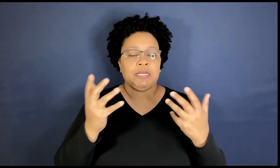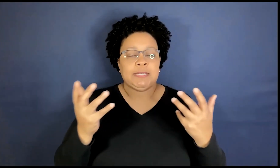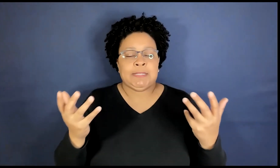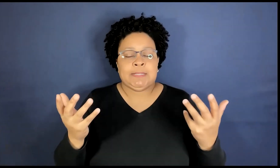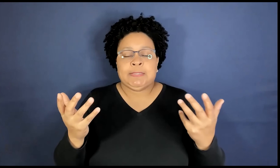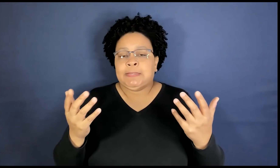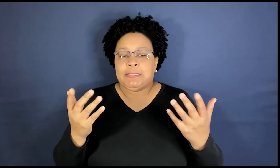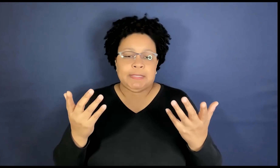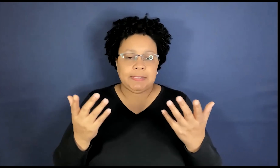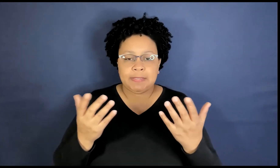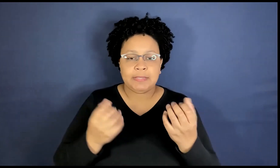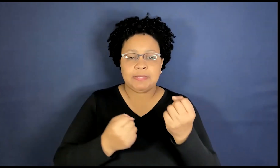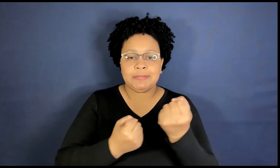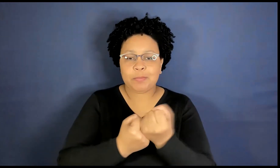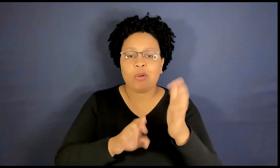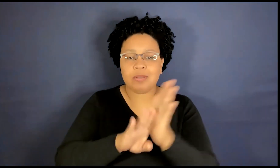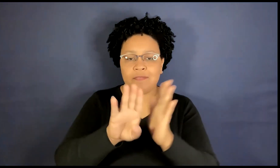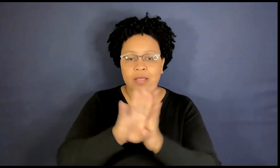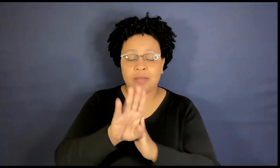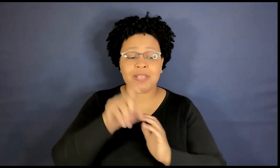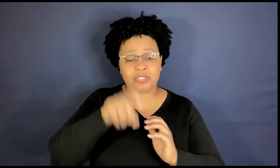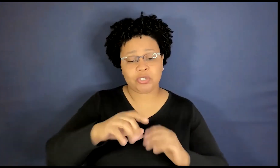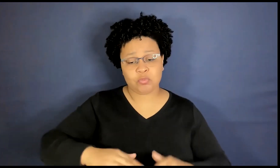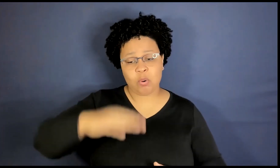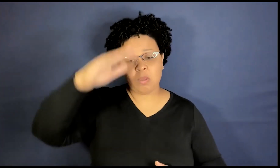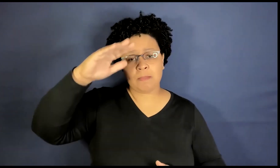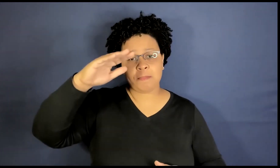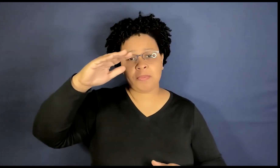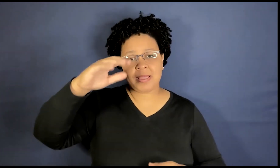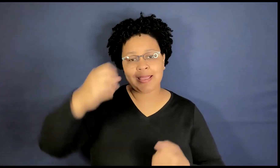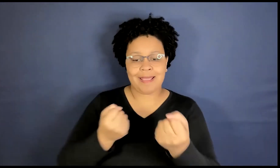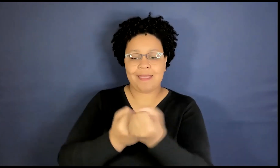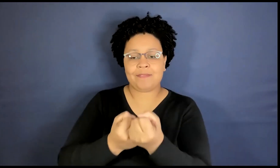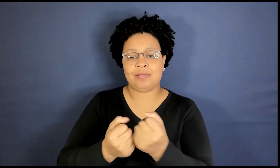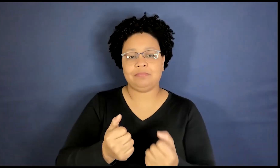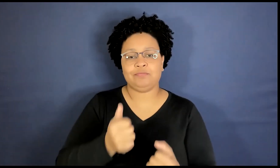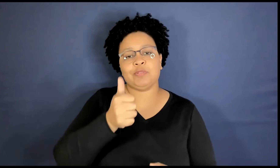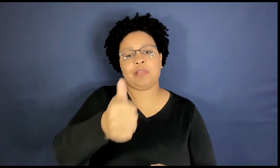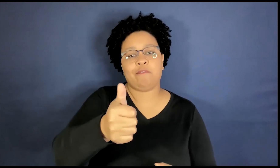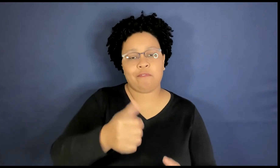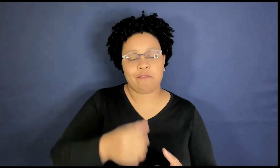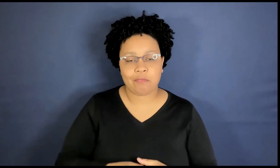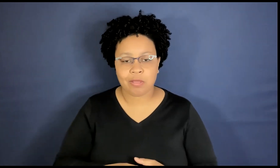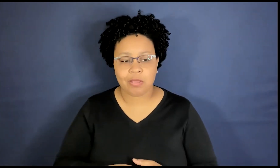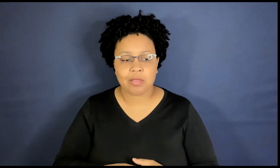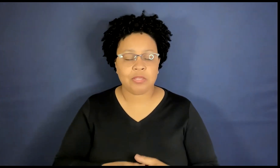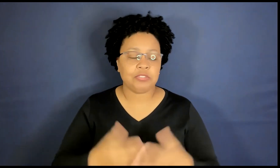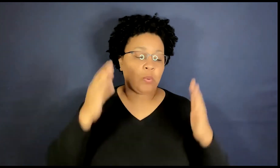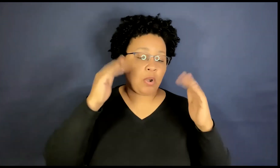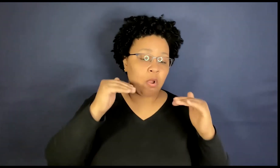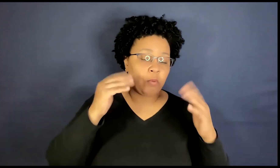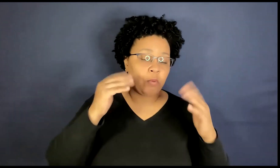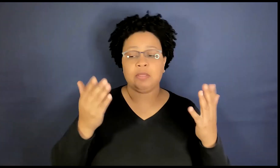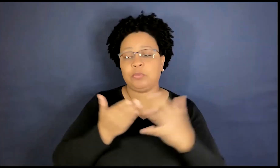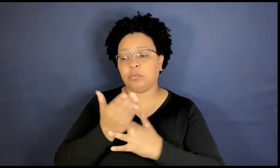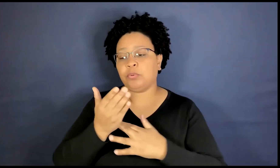able to advocate for themselves. And so, this is, these are things that we need to address. And we're hoping that through, the